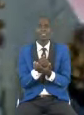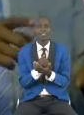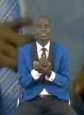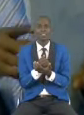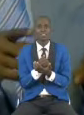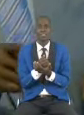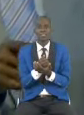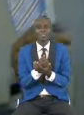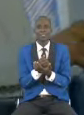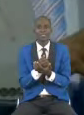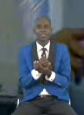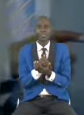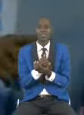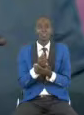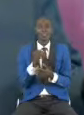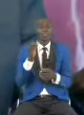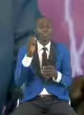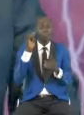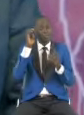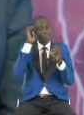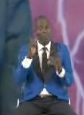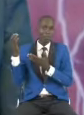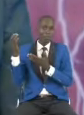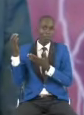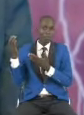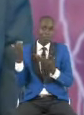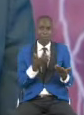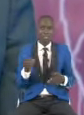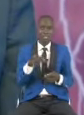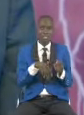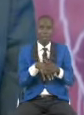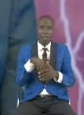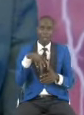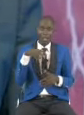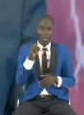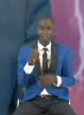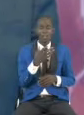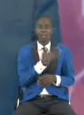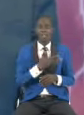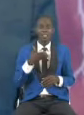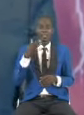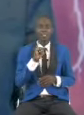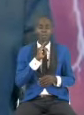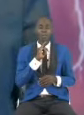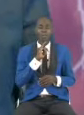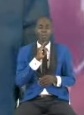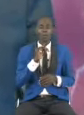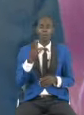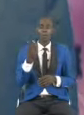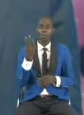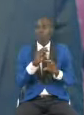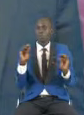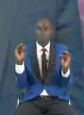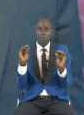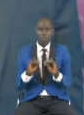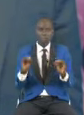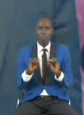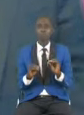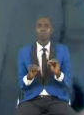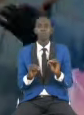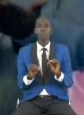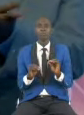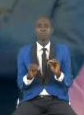He brought them out, and there was not one feeble person among